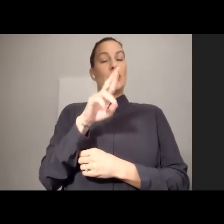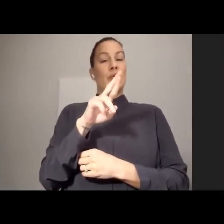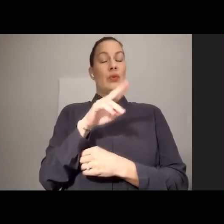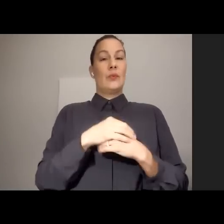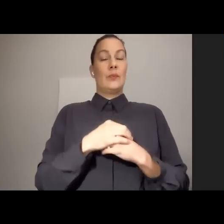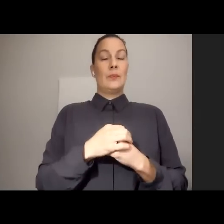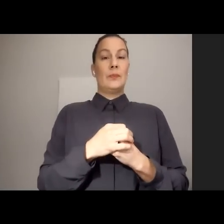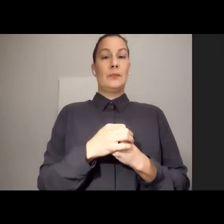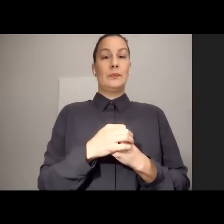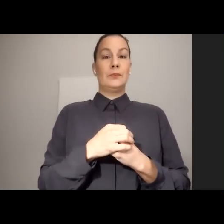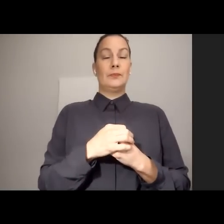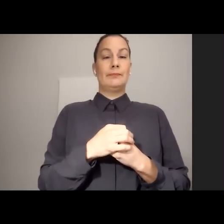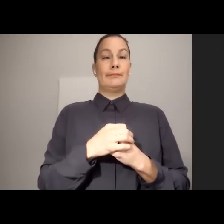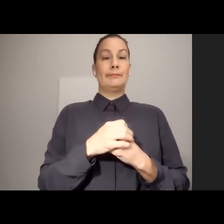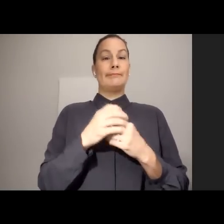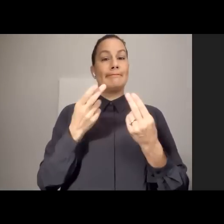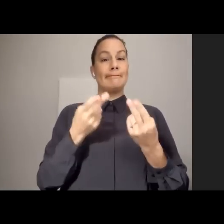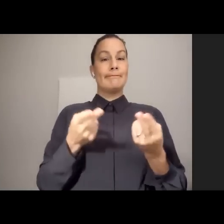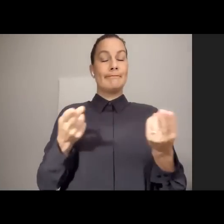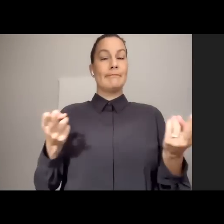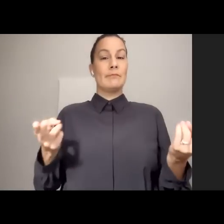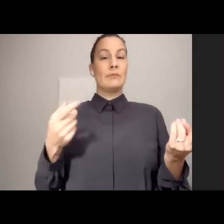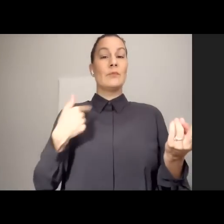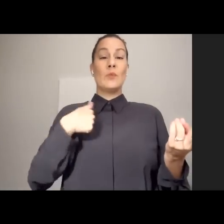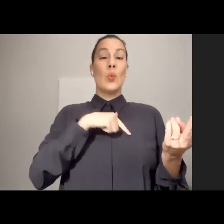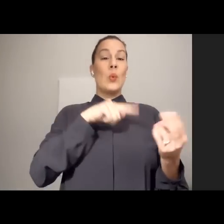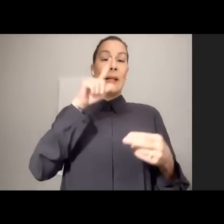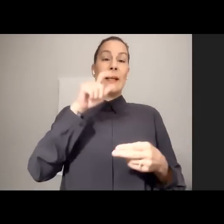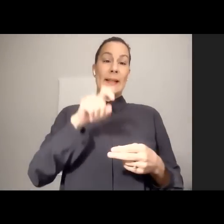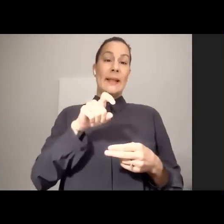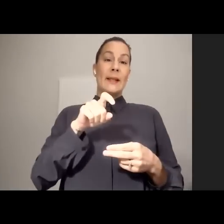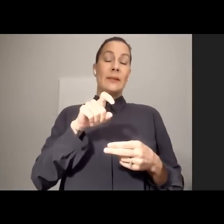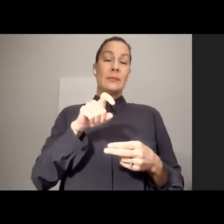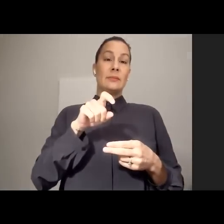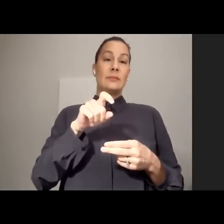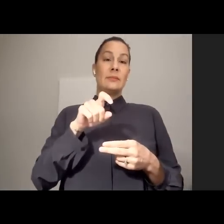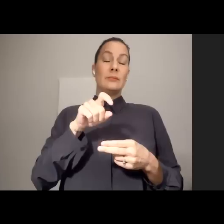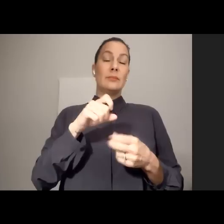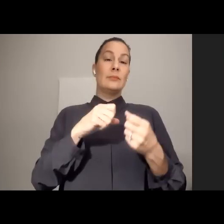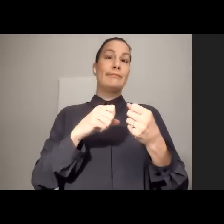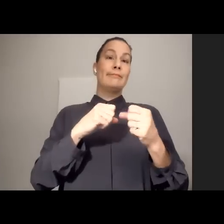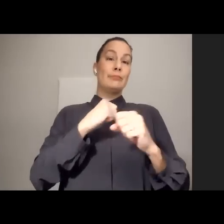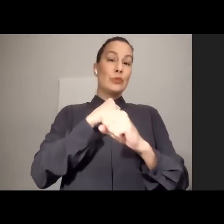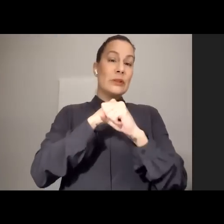And we need all the protection that we could get right now. And if